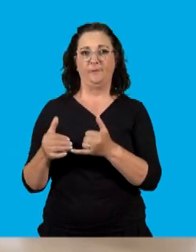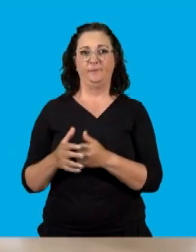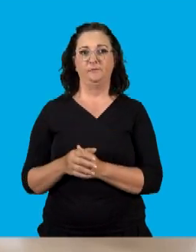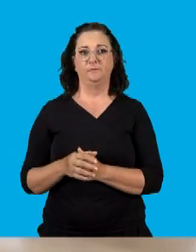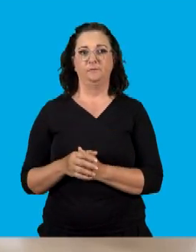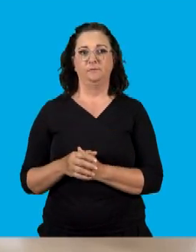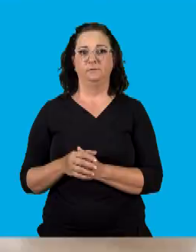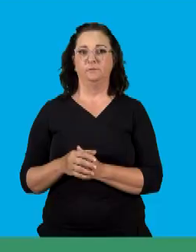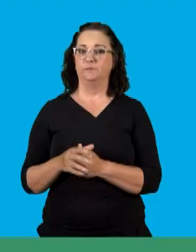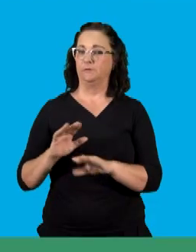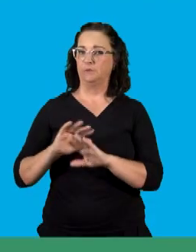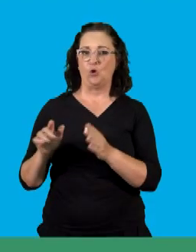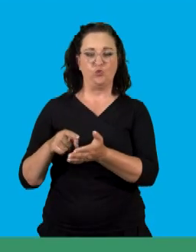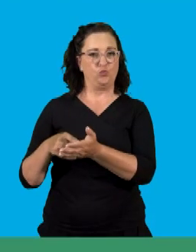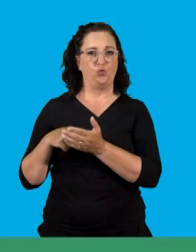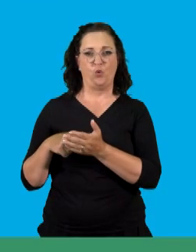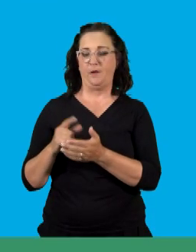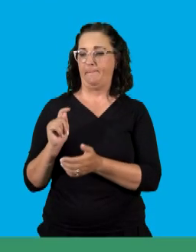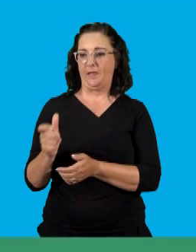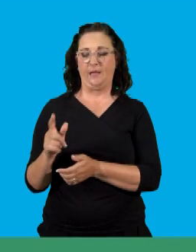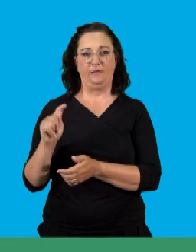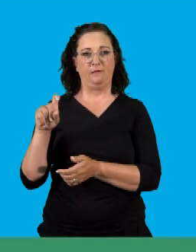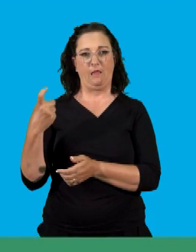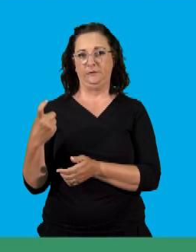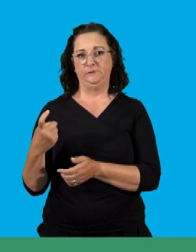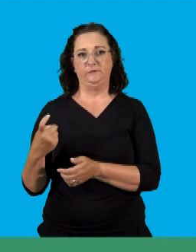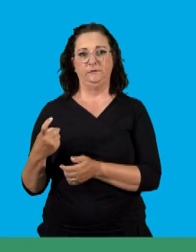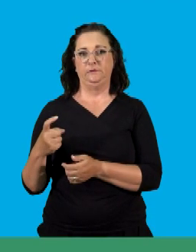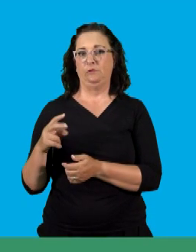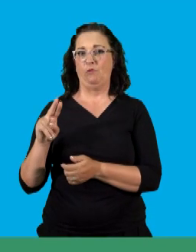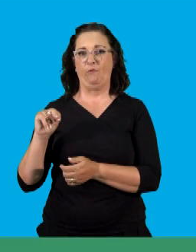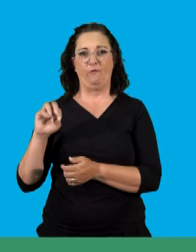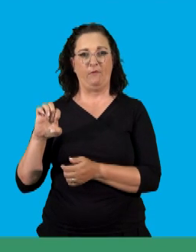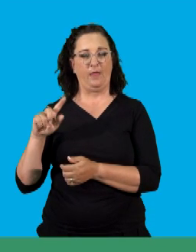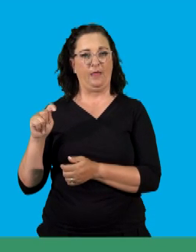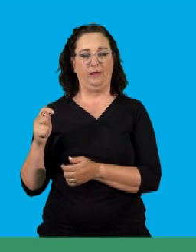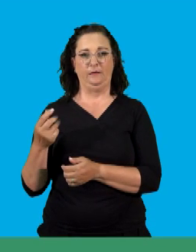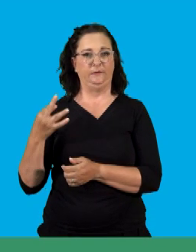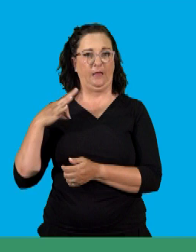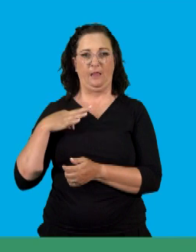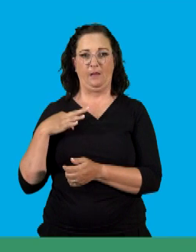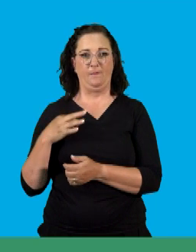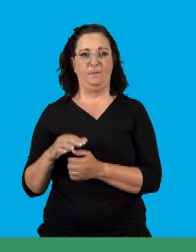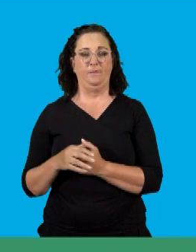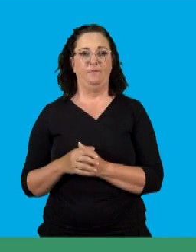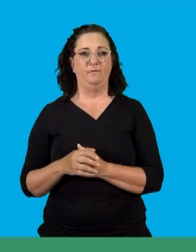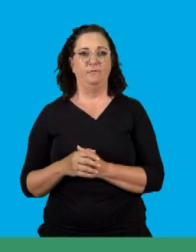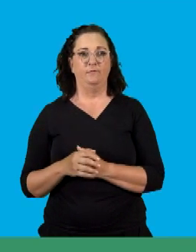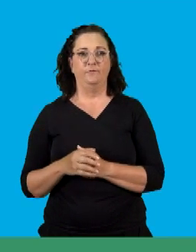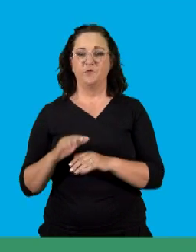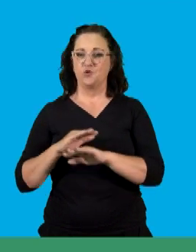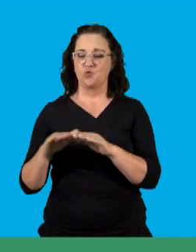companies, they are not required to pay taxes on net income. So with